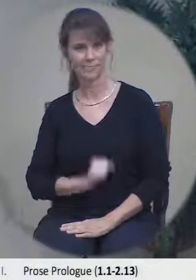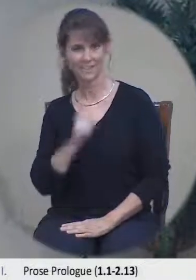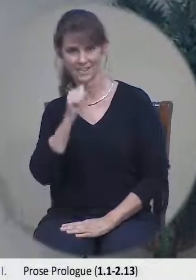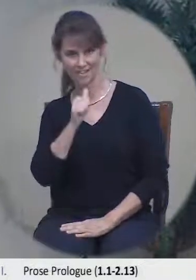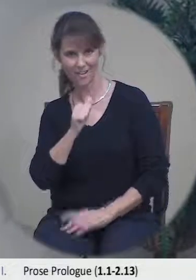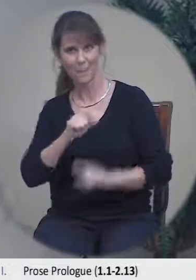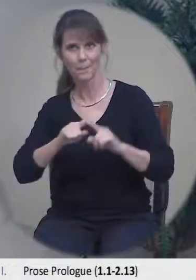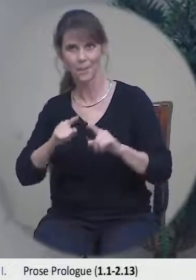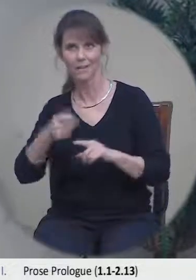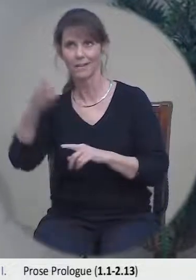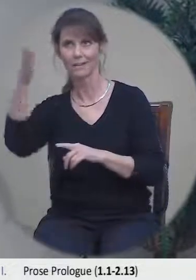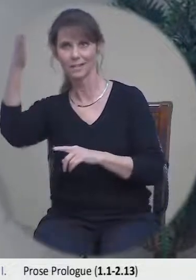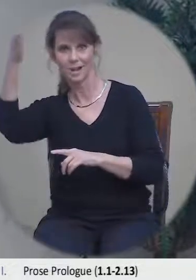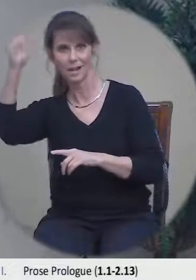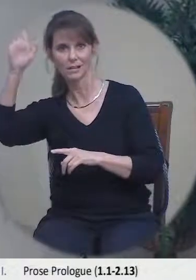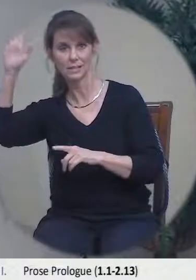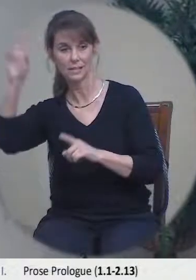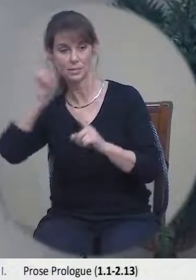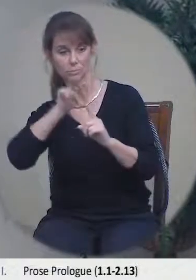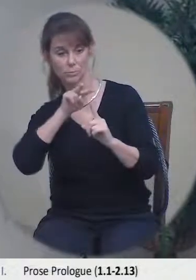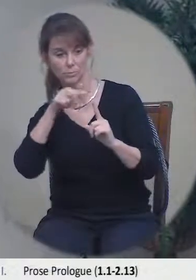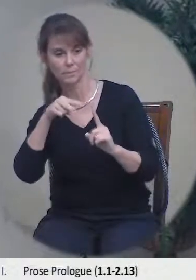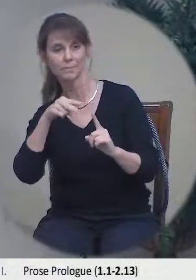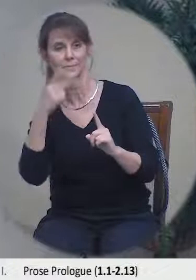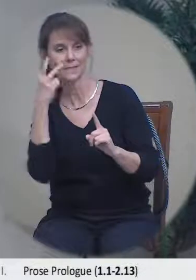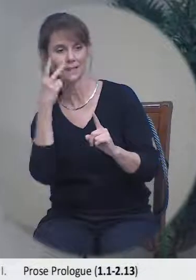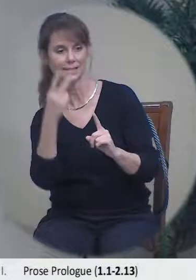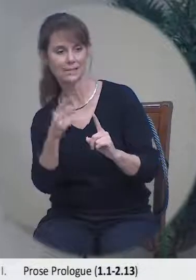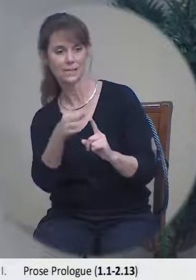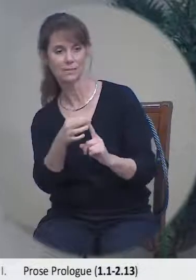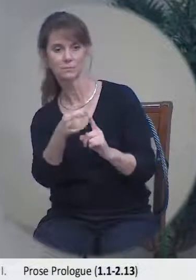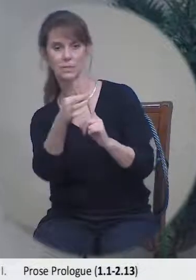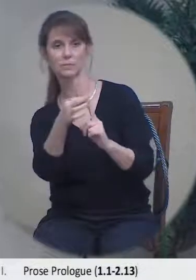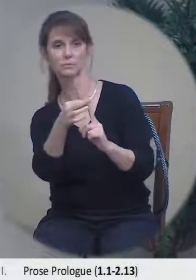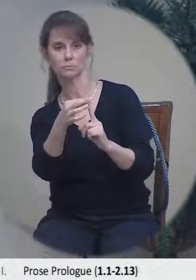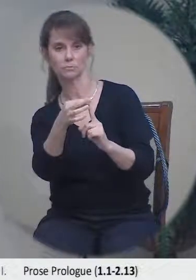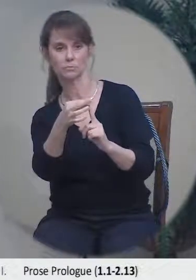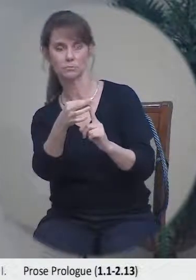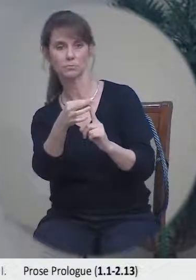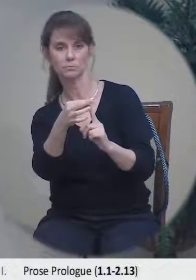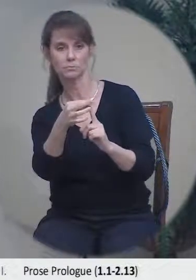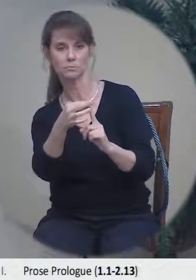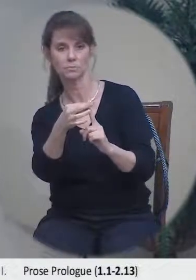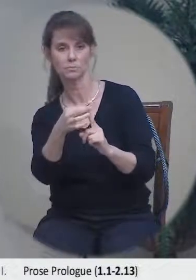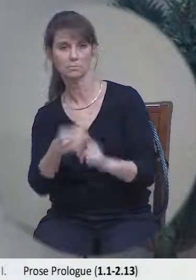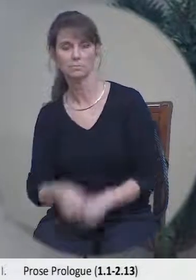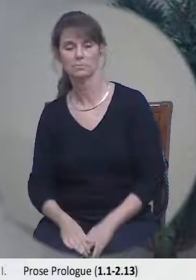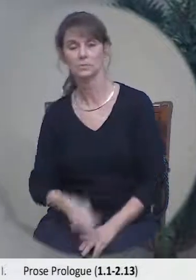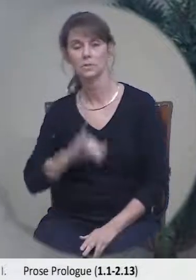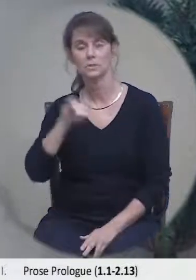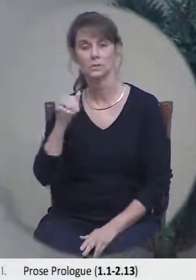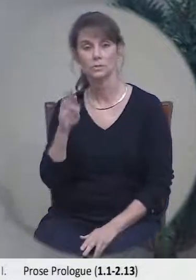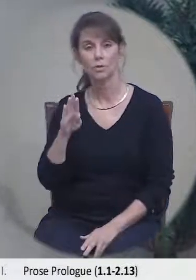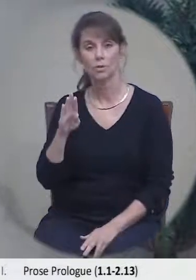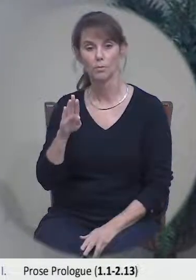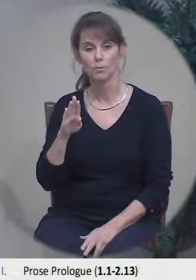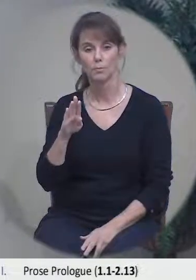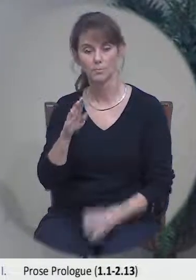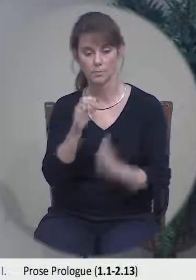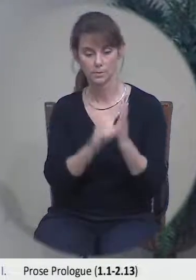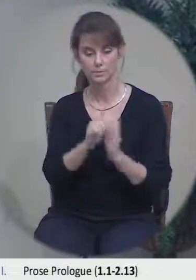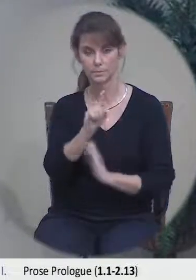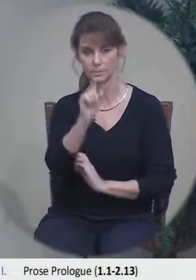perspective, he's not like everybody else. Twice when God speaks about Job, in Job chapter 1 and verse